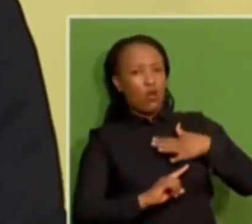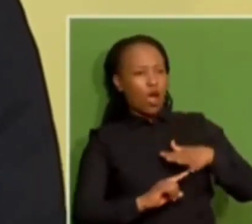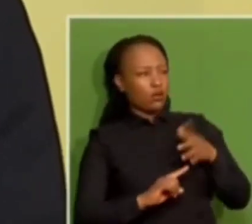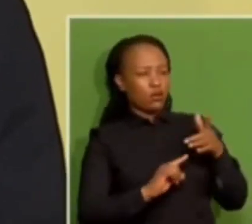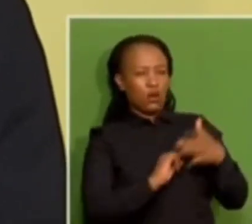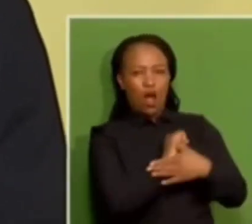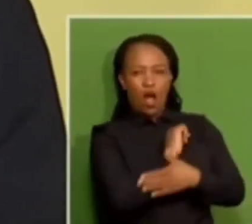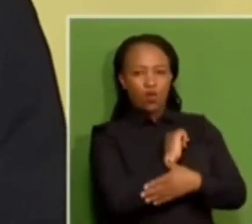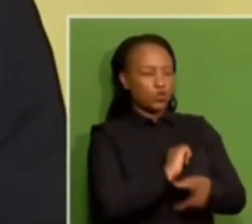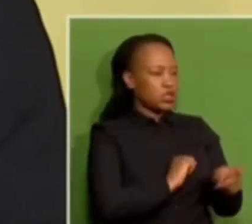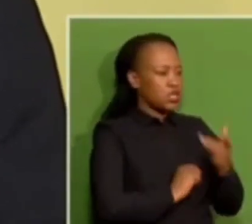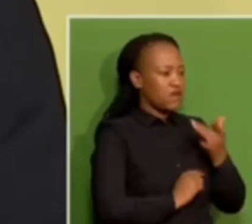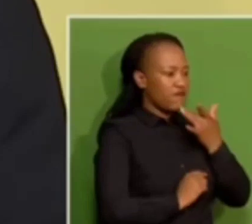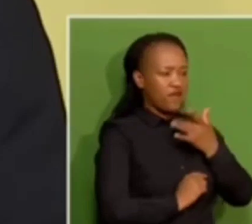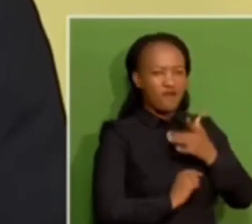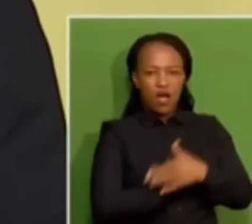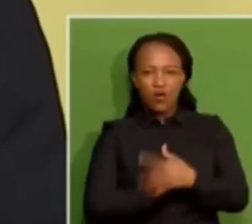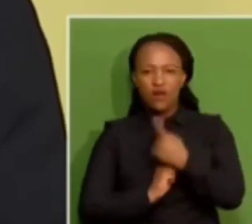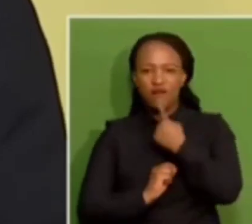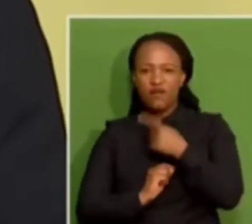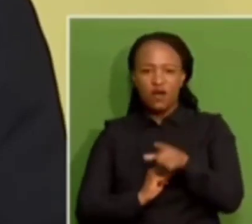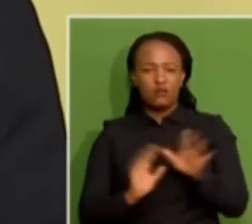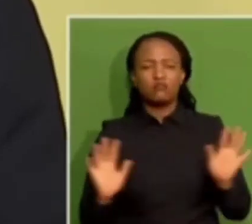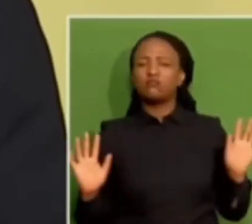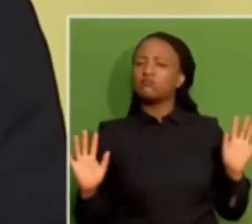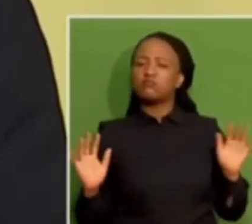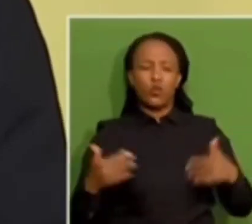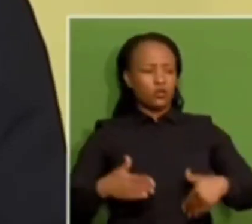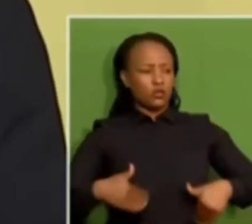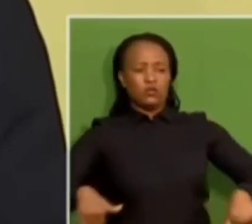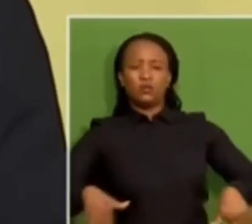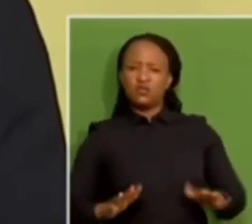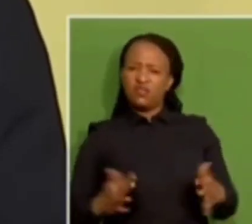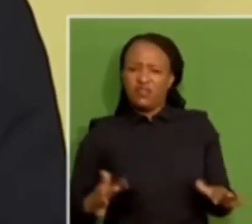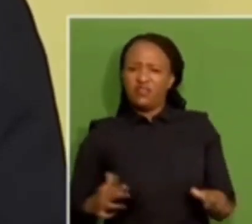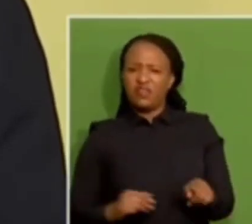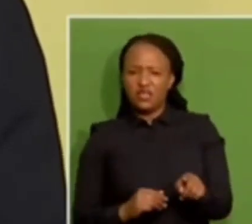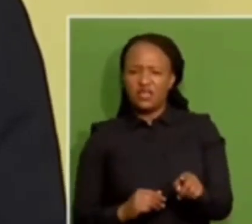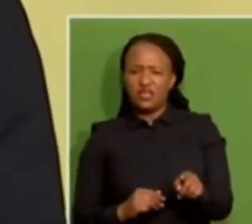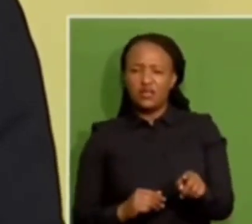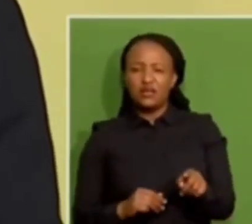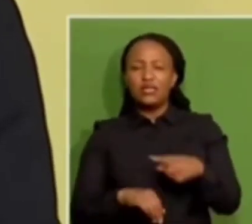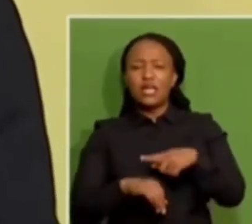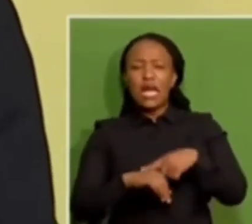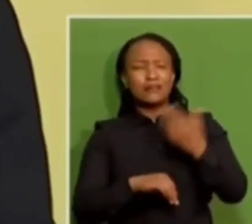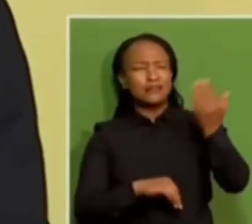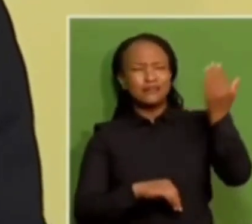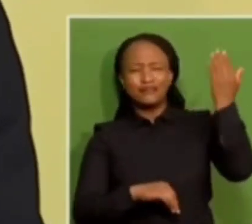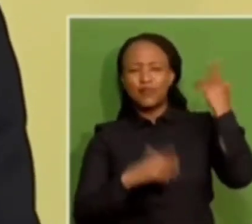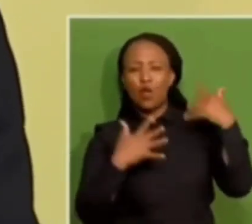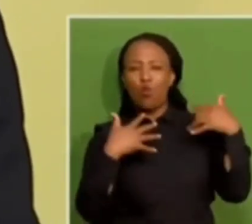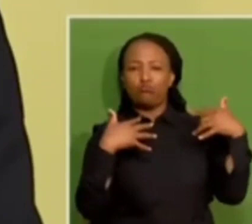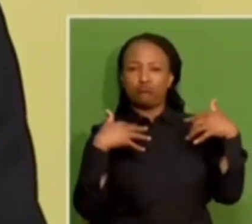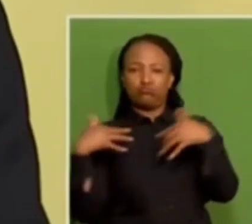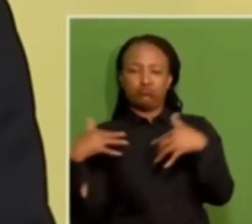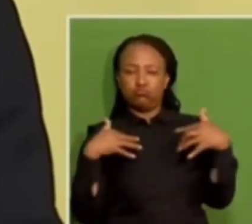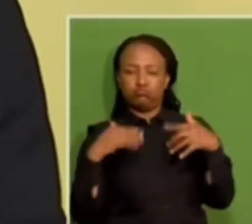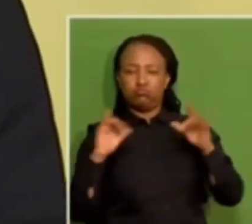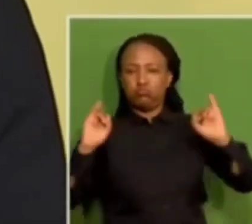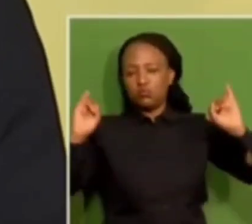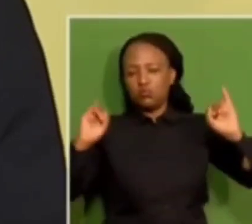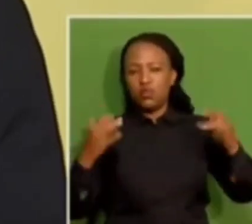any one of the global powers or with influential blocks of Nations during the Cold